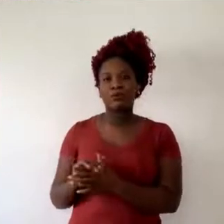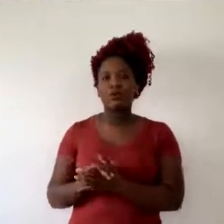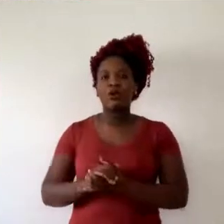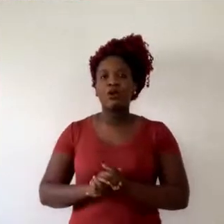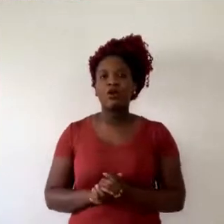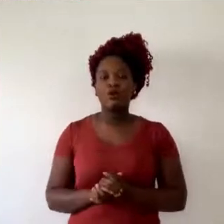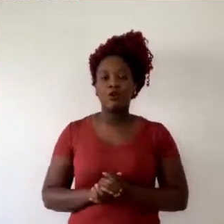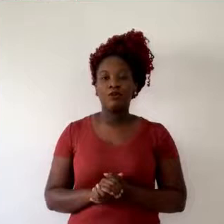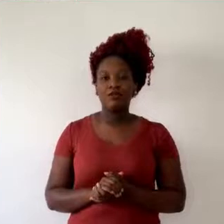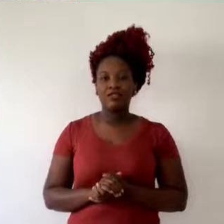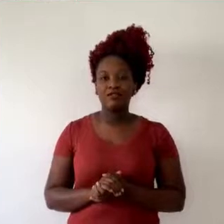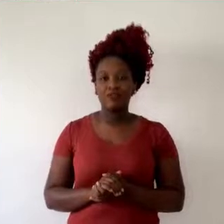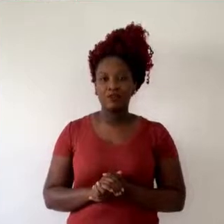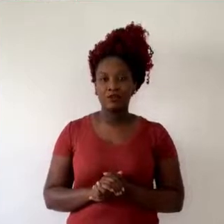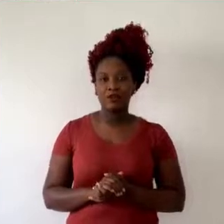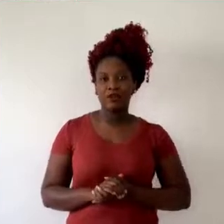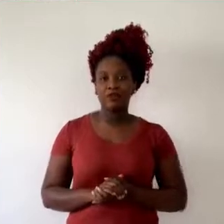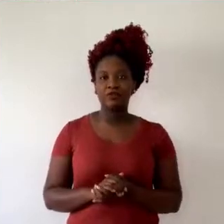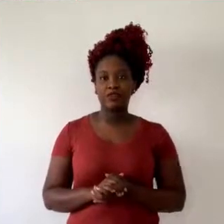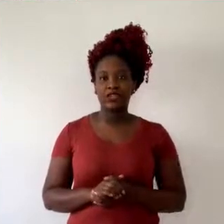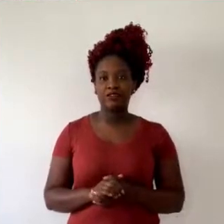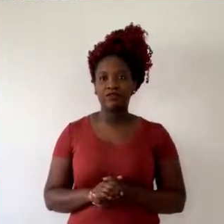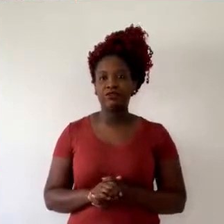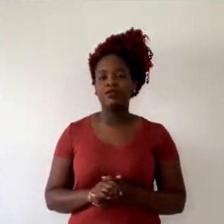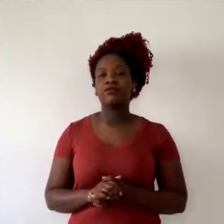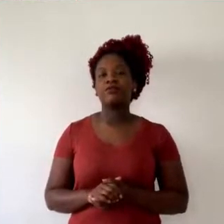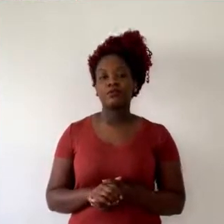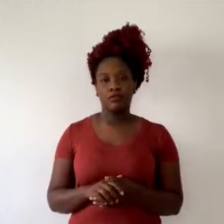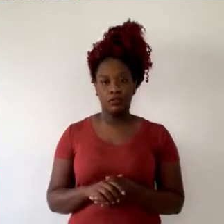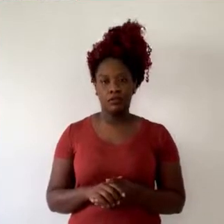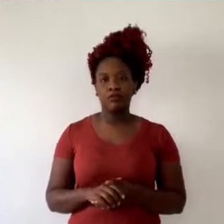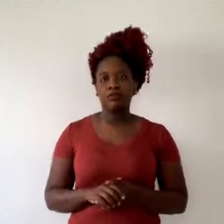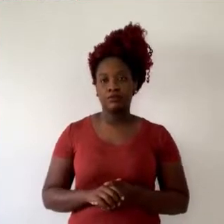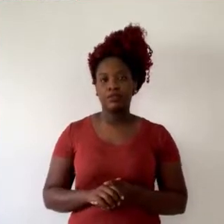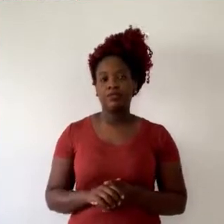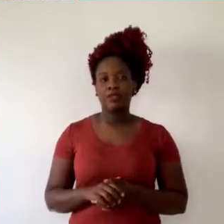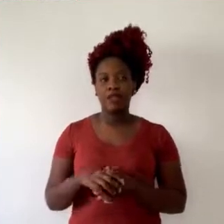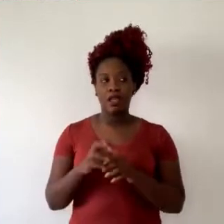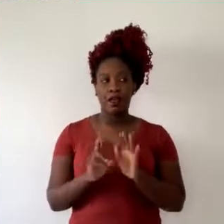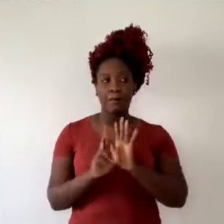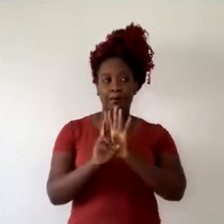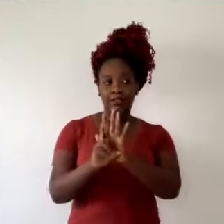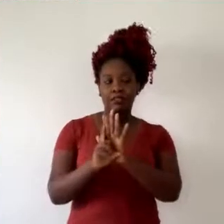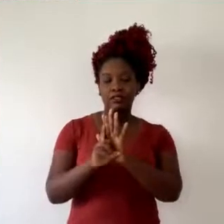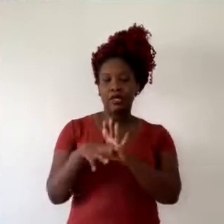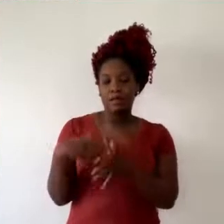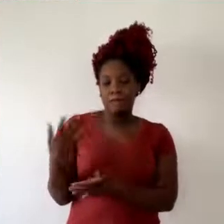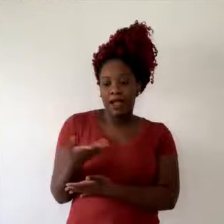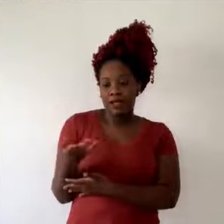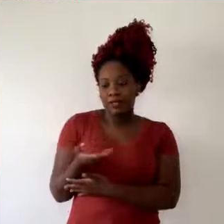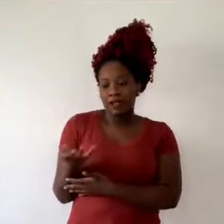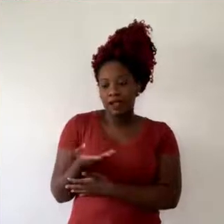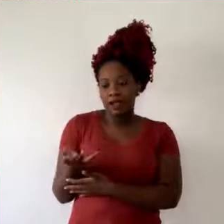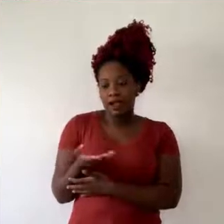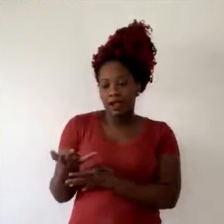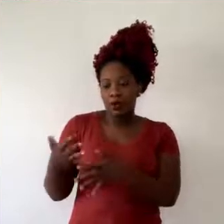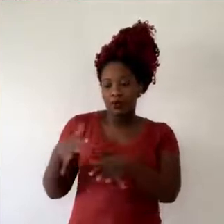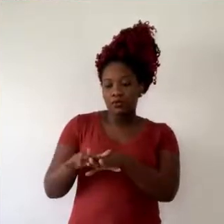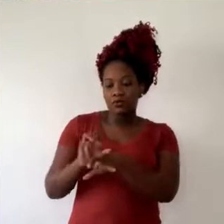globalization from the London School of Sciences. And she founds and represents an initiative in order